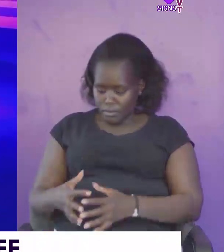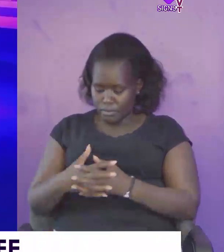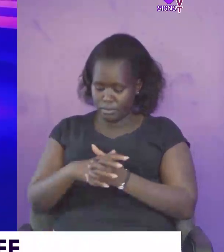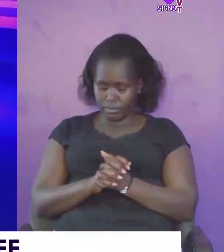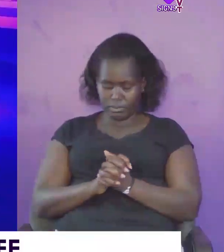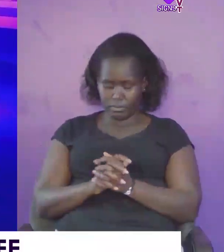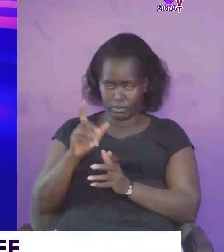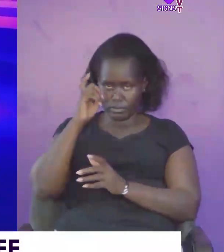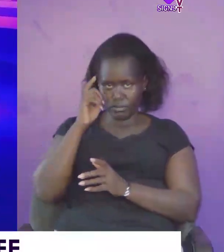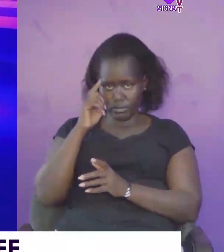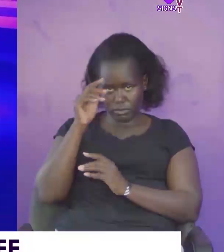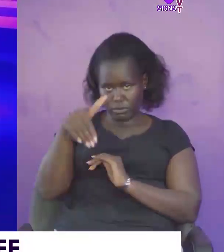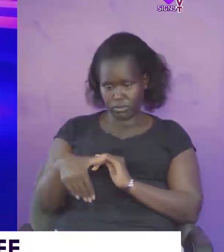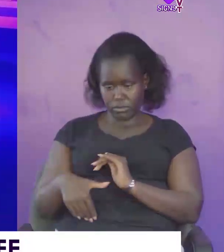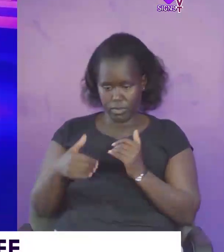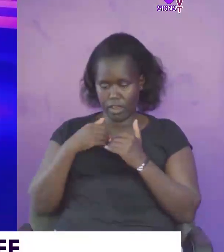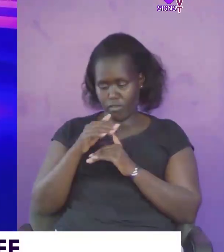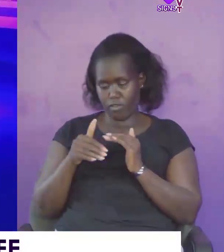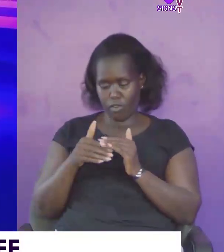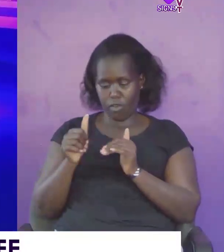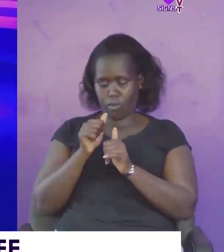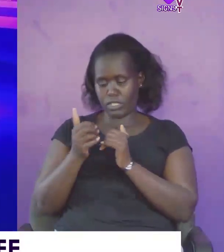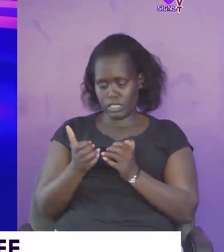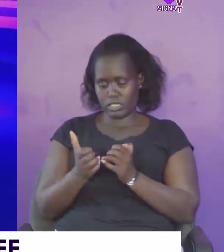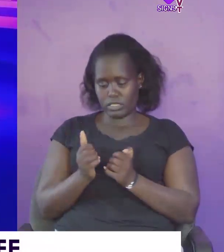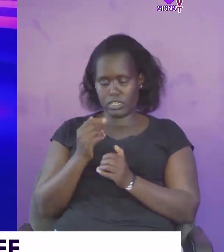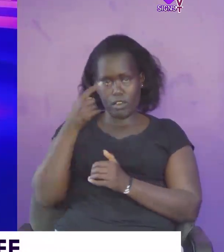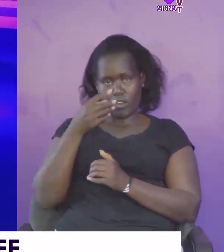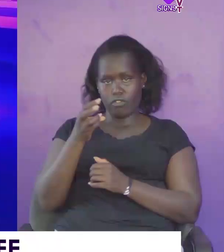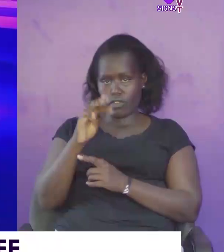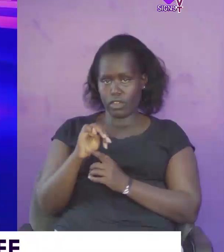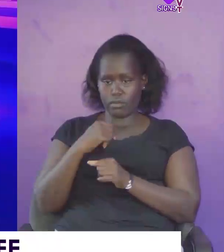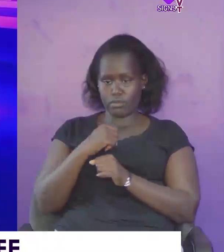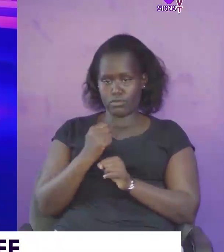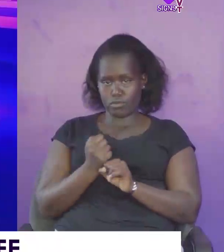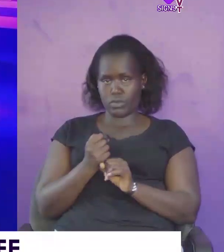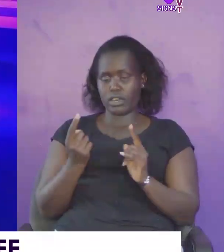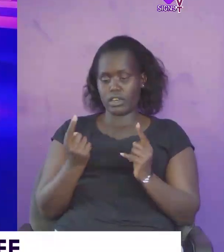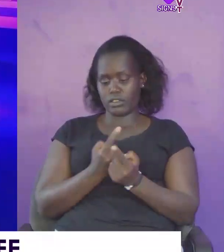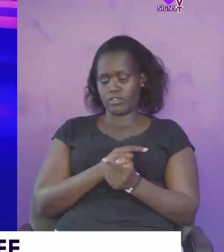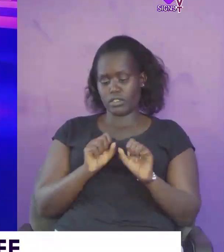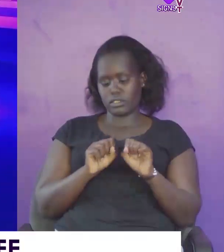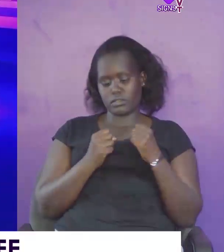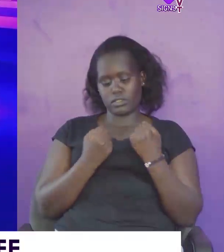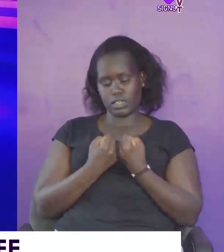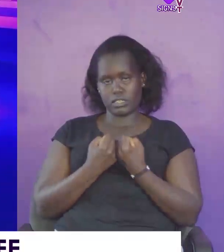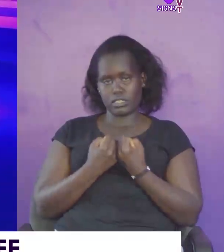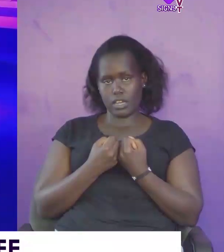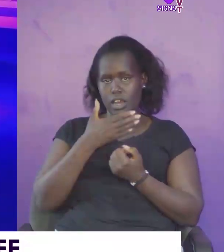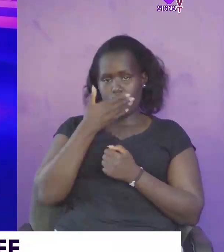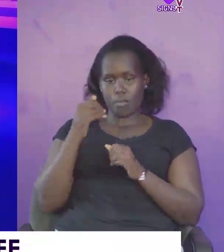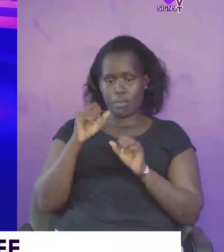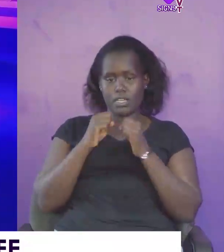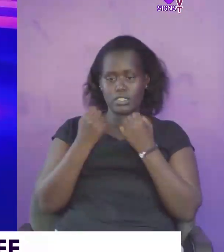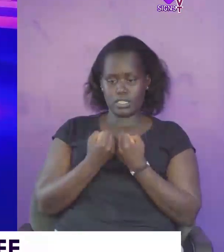have all it takes, for them to make a society, to make a different society. Yeah. Even a better society than